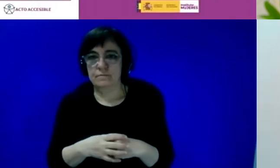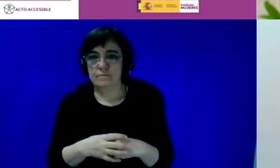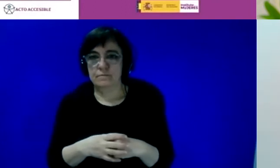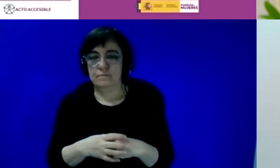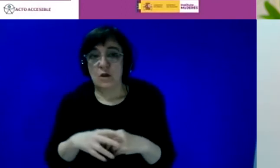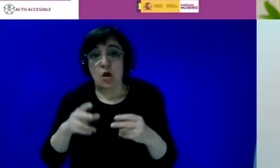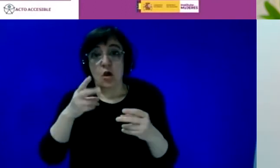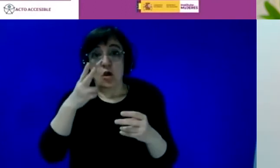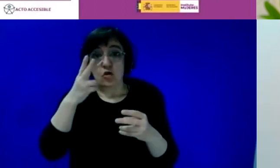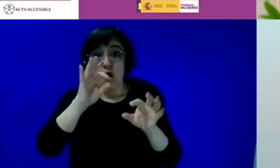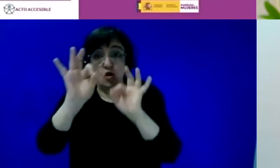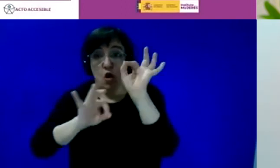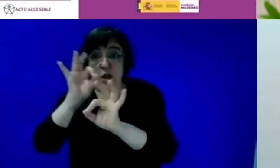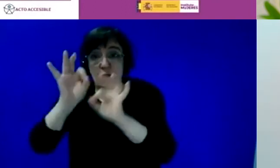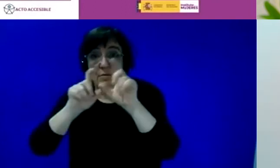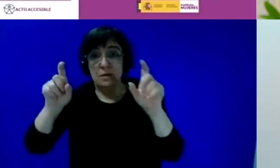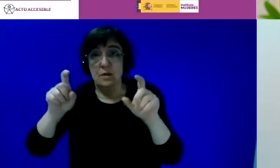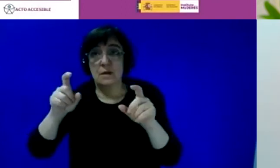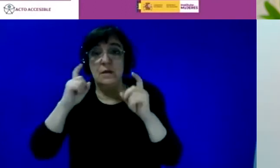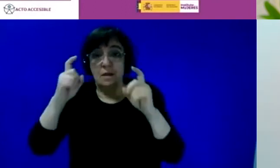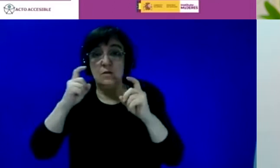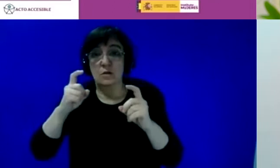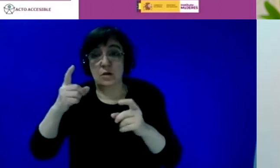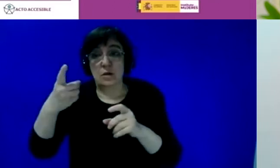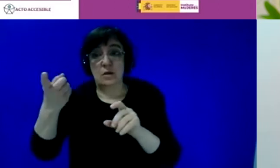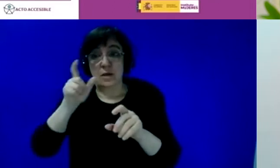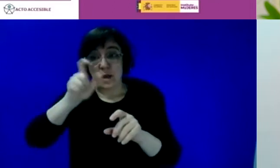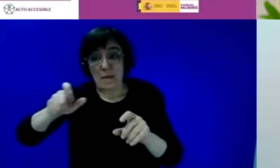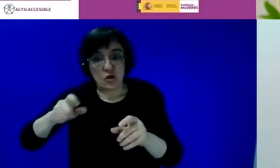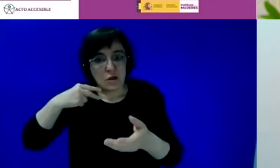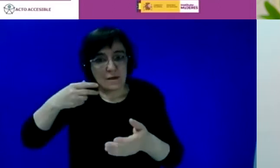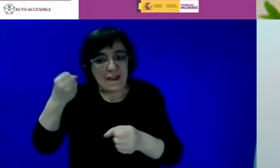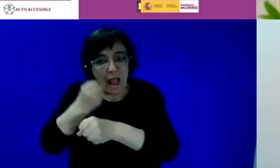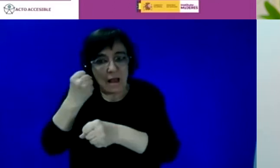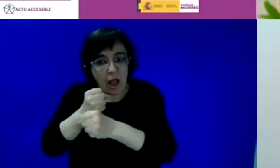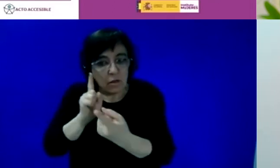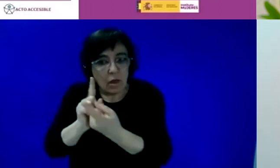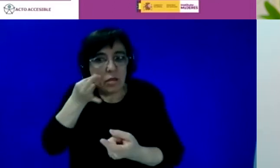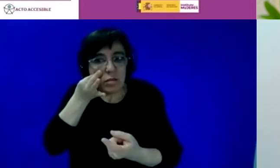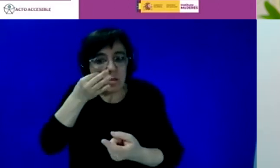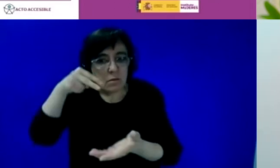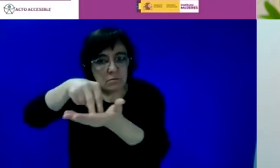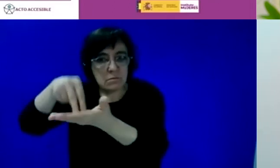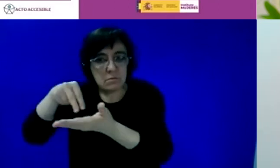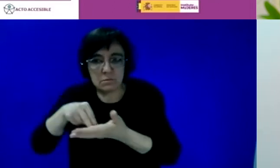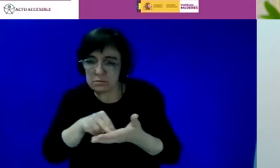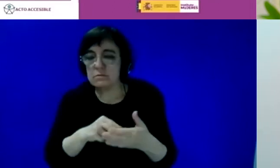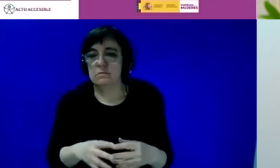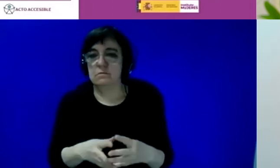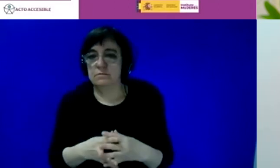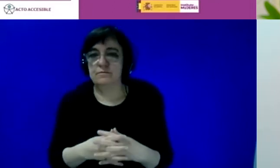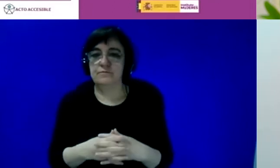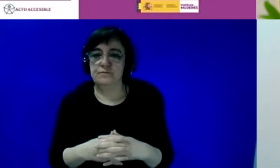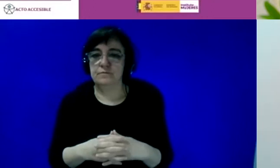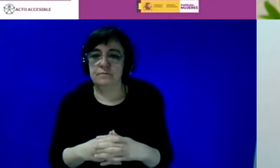the ground in Zamość and Przemysl and Jarosław to try to make sure that the people